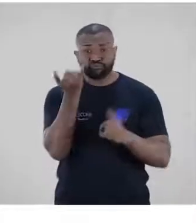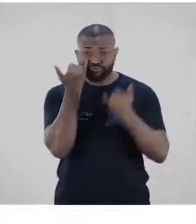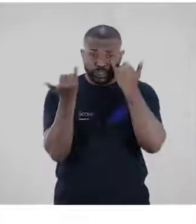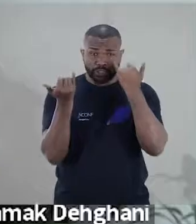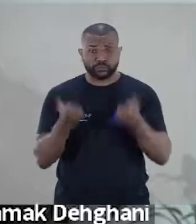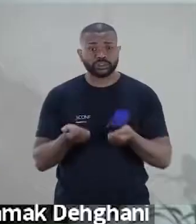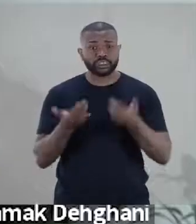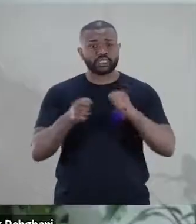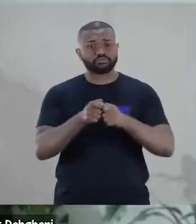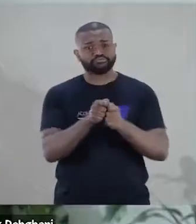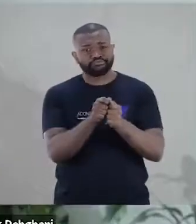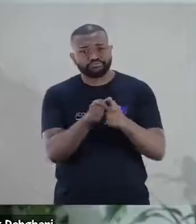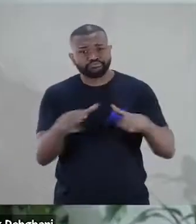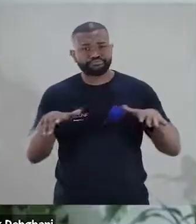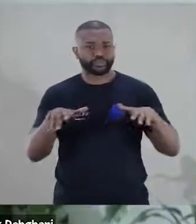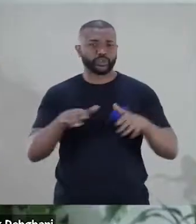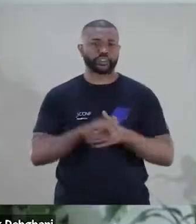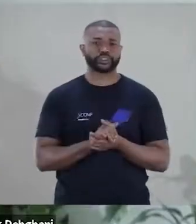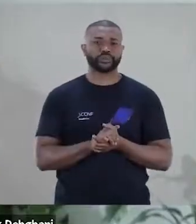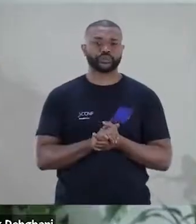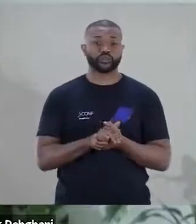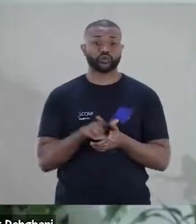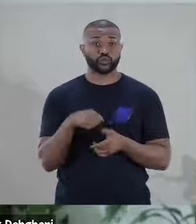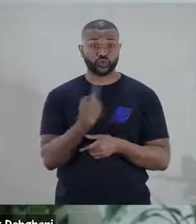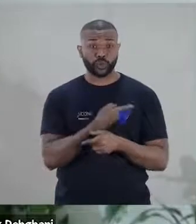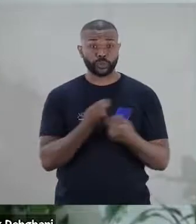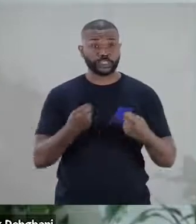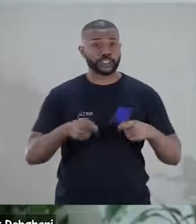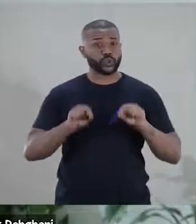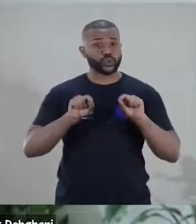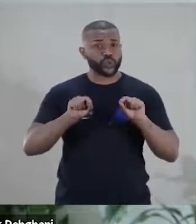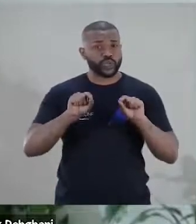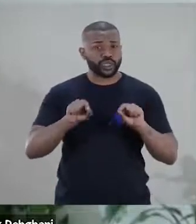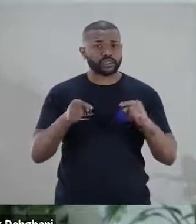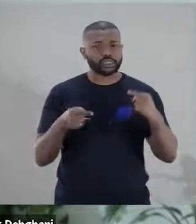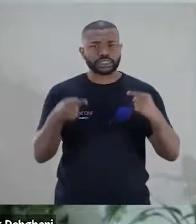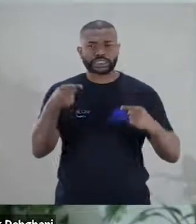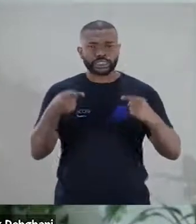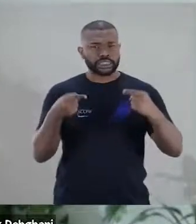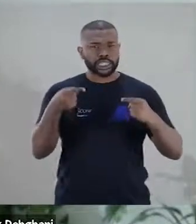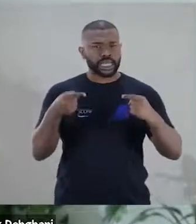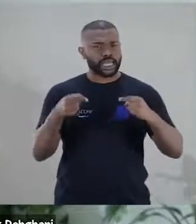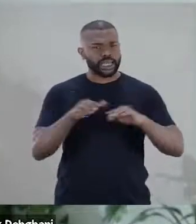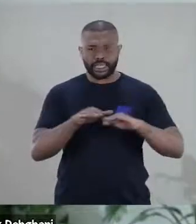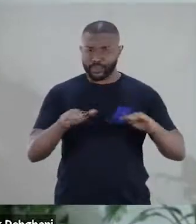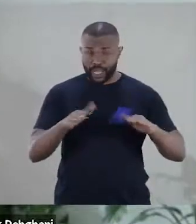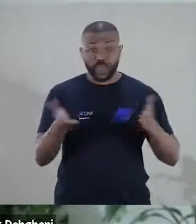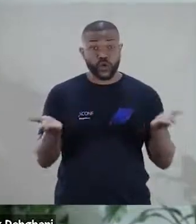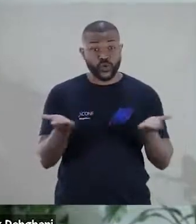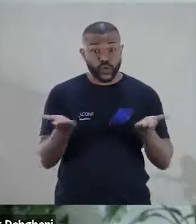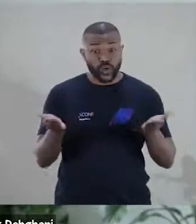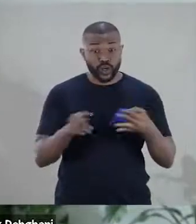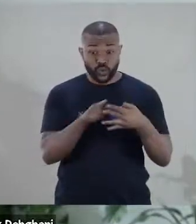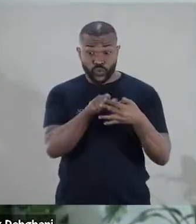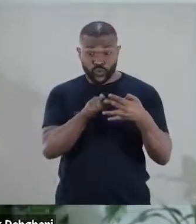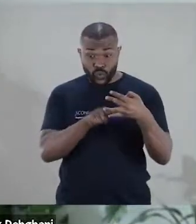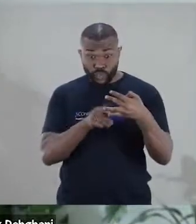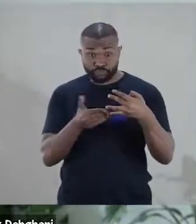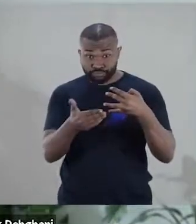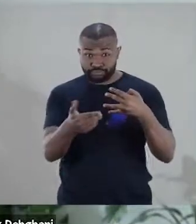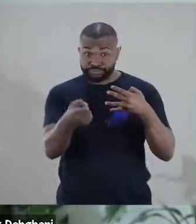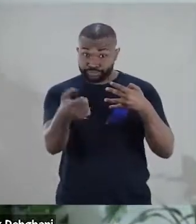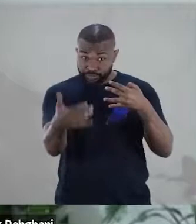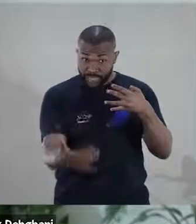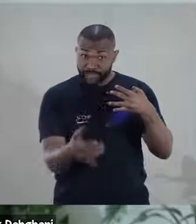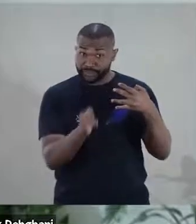of friction. All right, so let's bring these kind of 4 principles to life with a little example. So I've